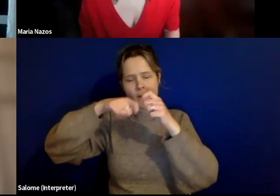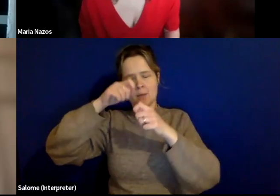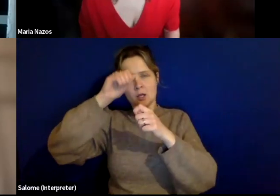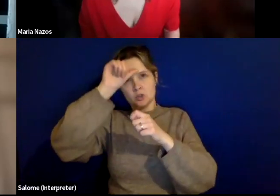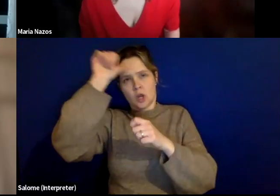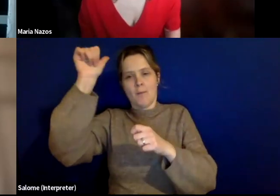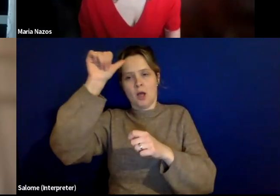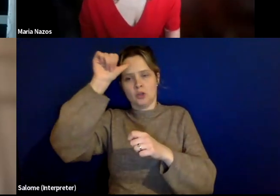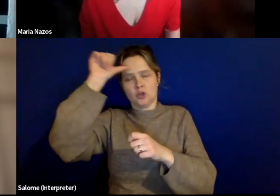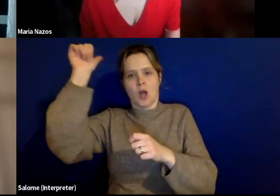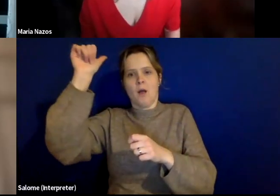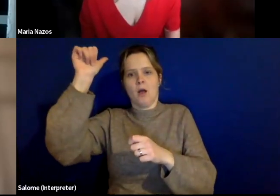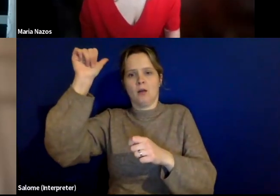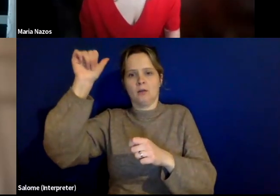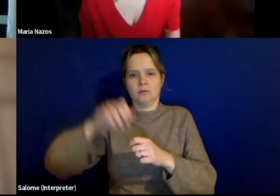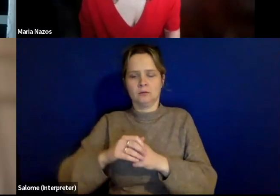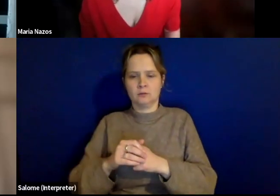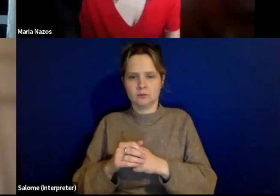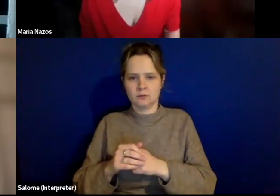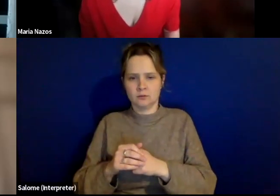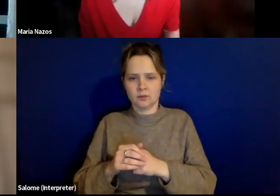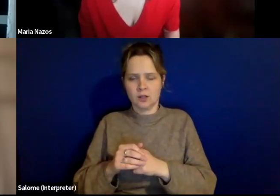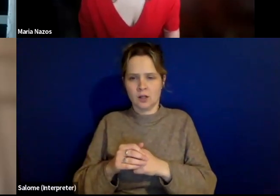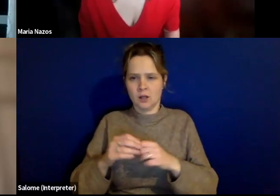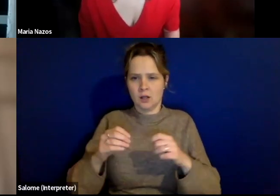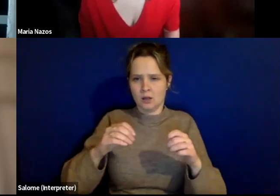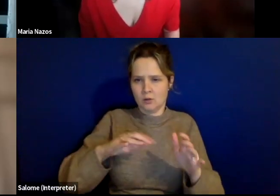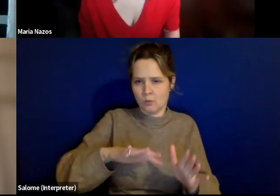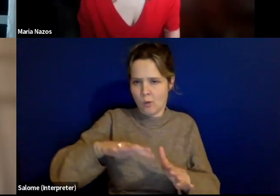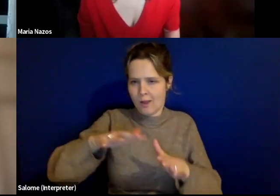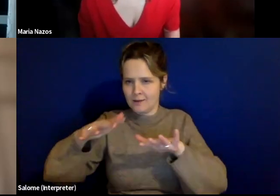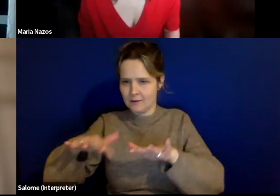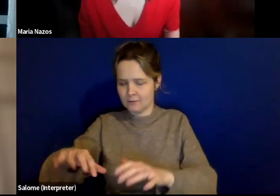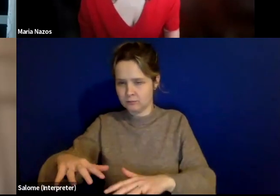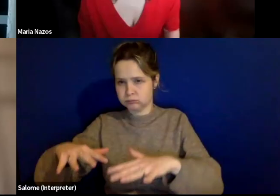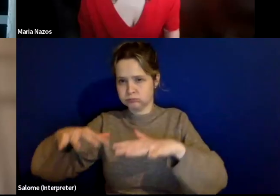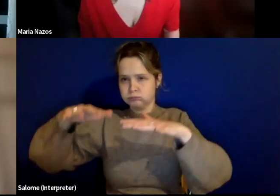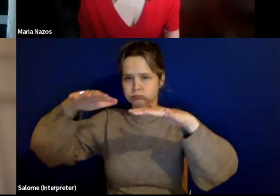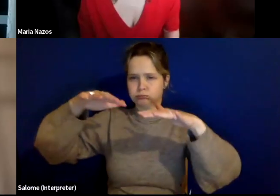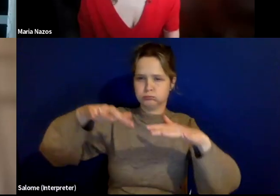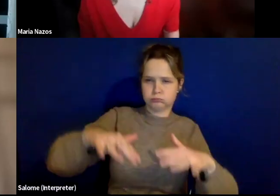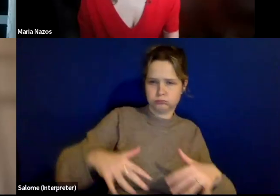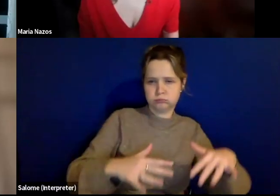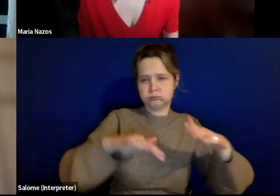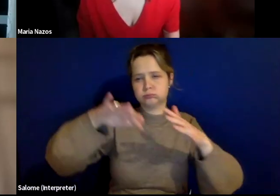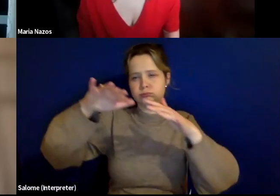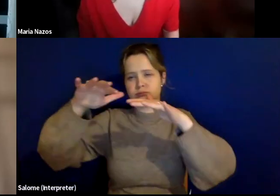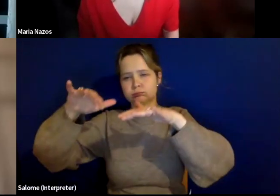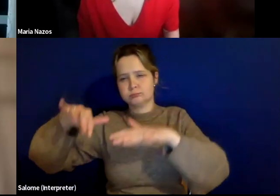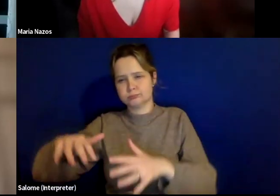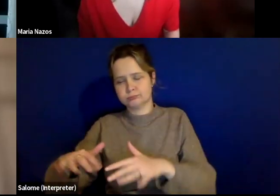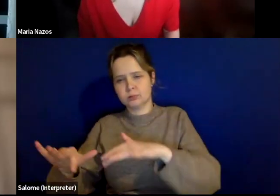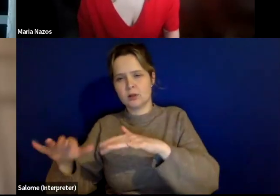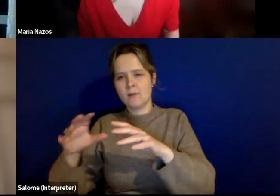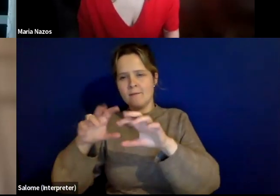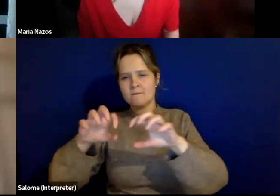still. Pale waves rise toward the sea. Foamed mist glistens beyond